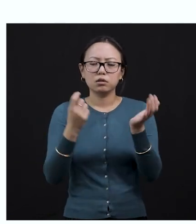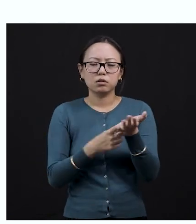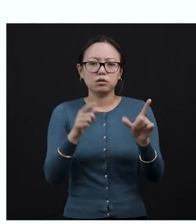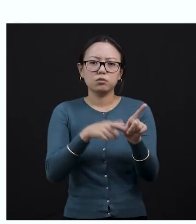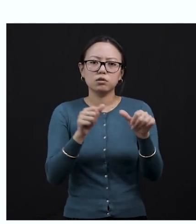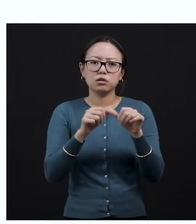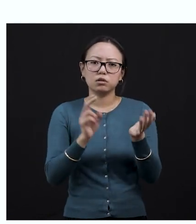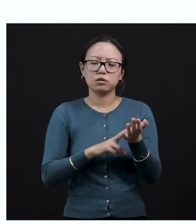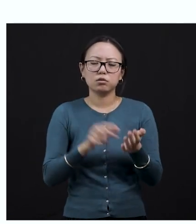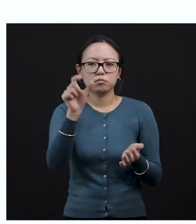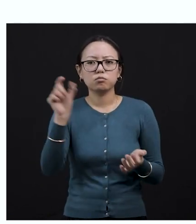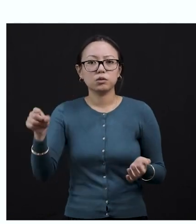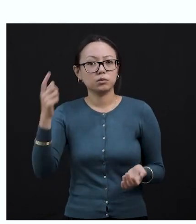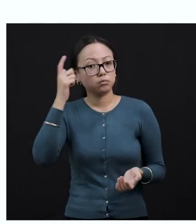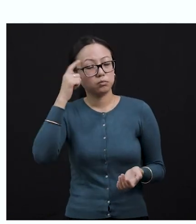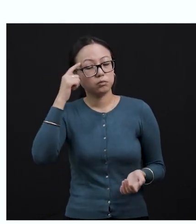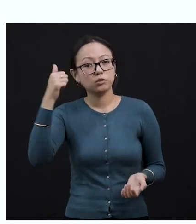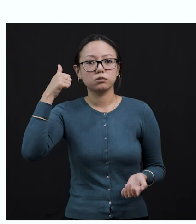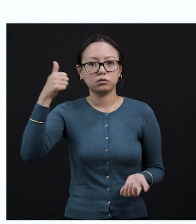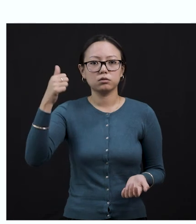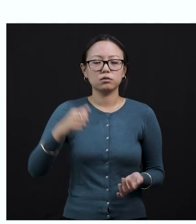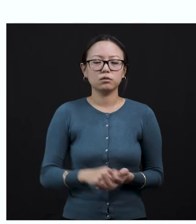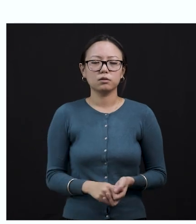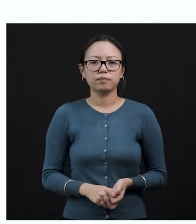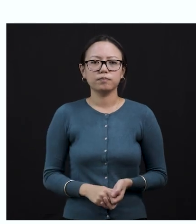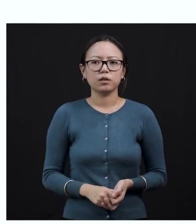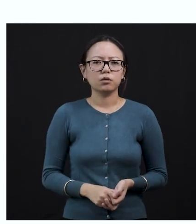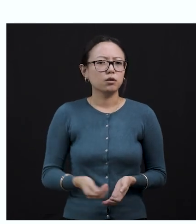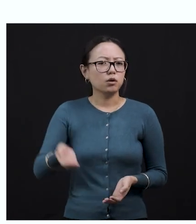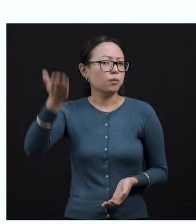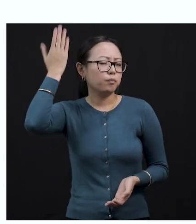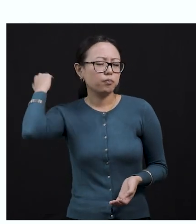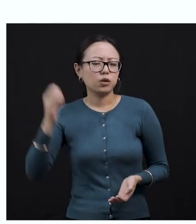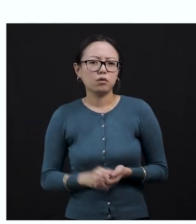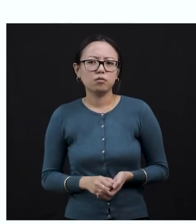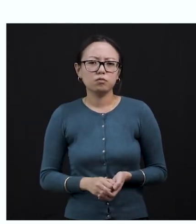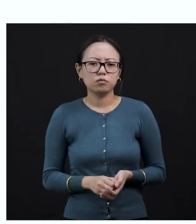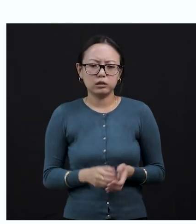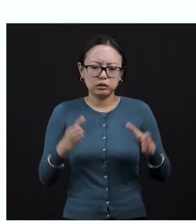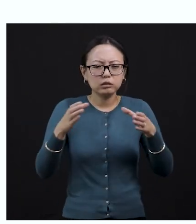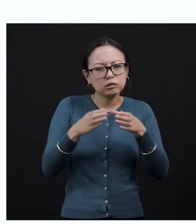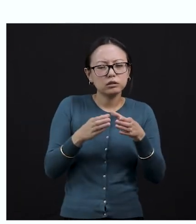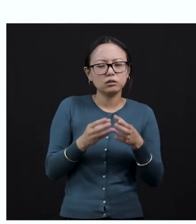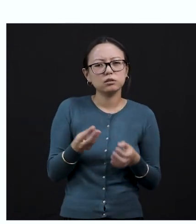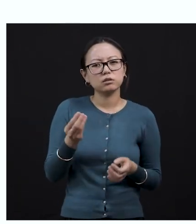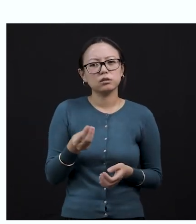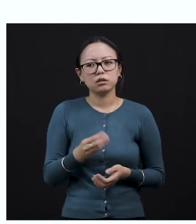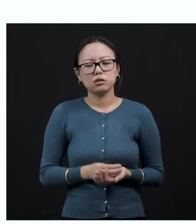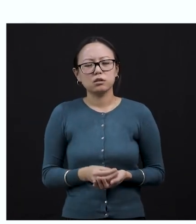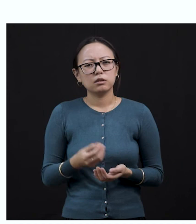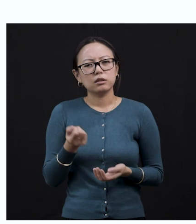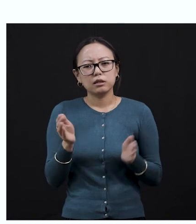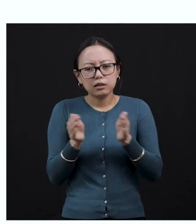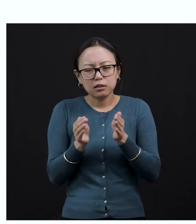India, right? Earlier, the Aryans were a very small group of people, and they just came and settled in one small